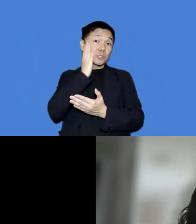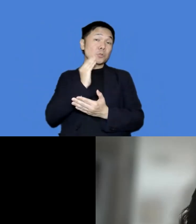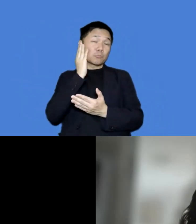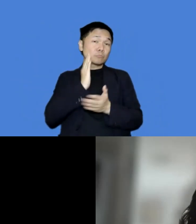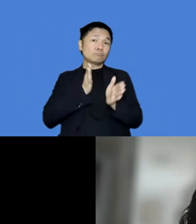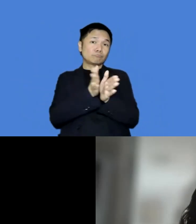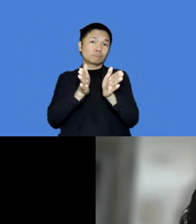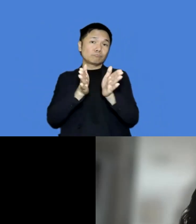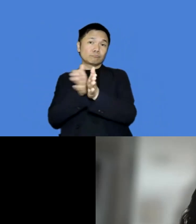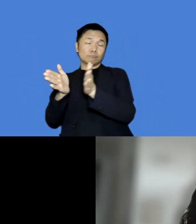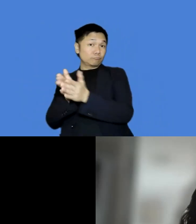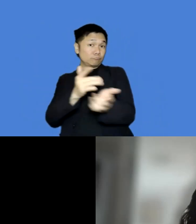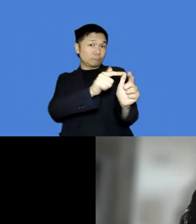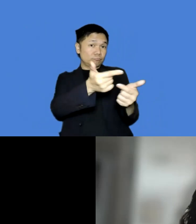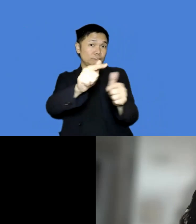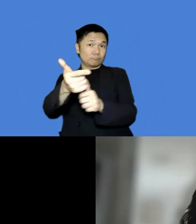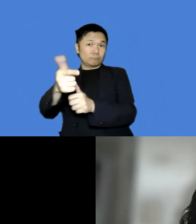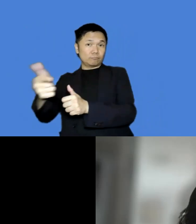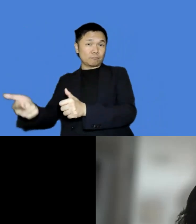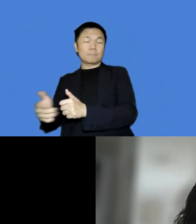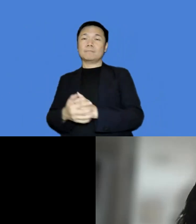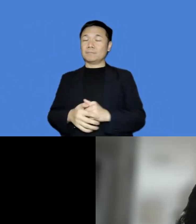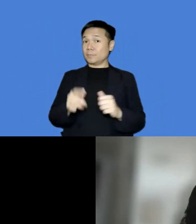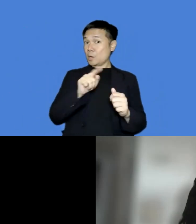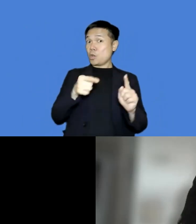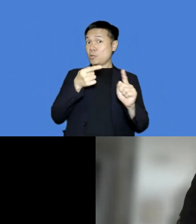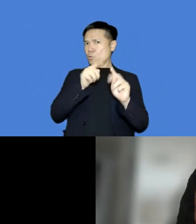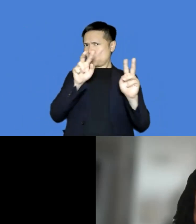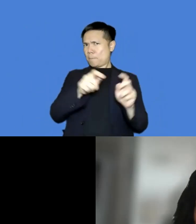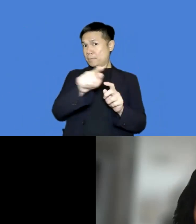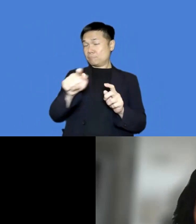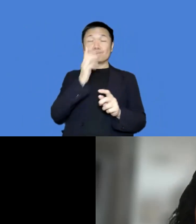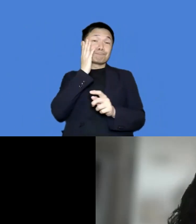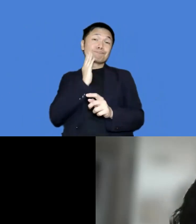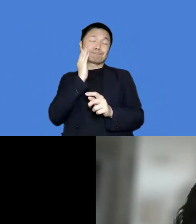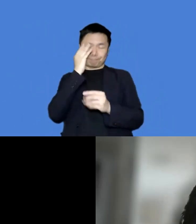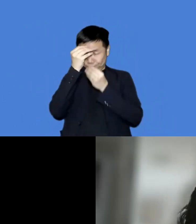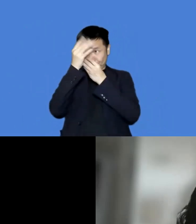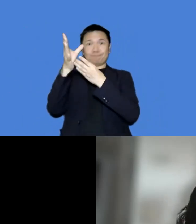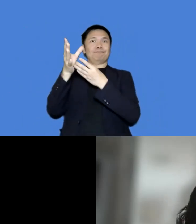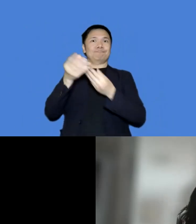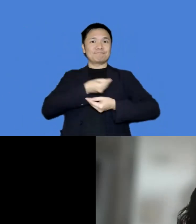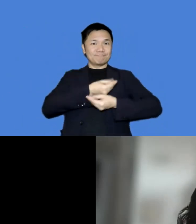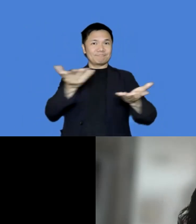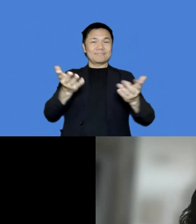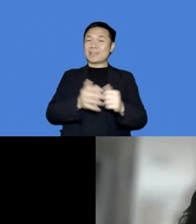experience with these topics. The aim of the GDS is precisely to play